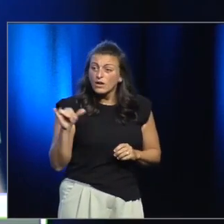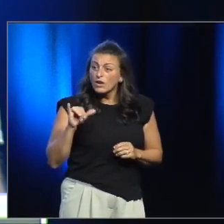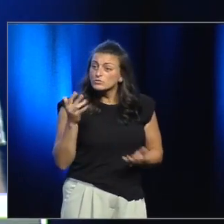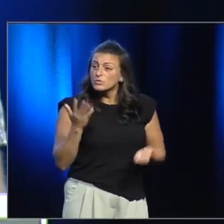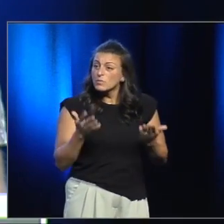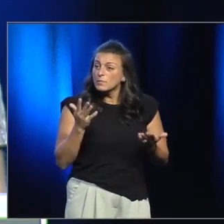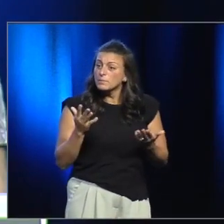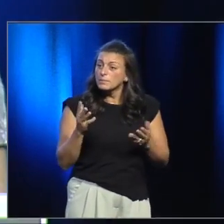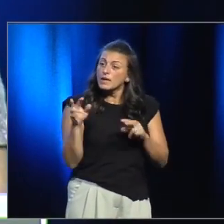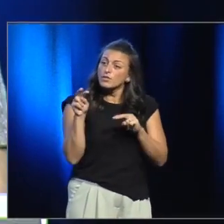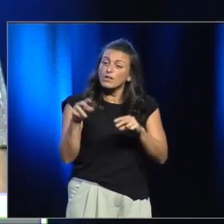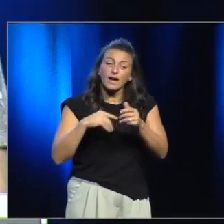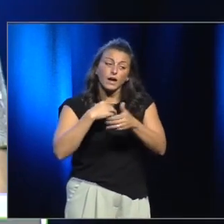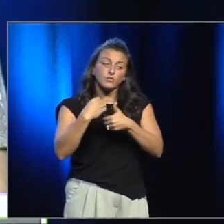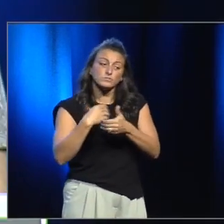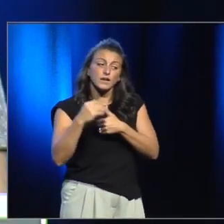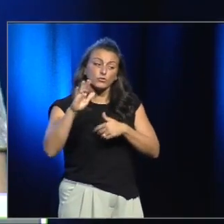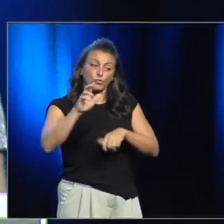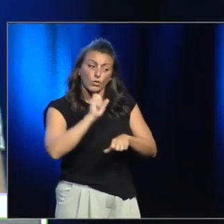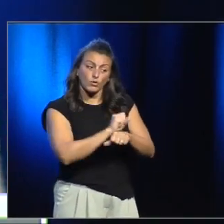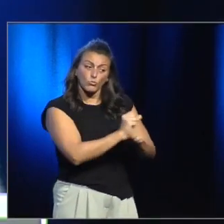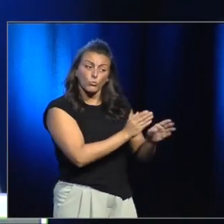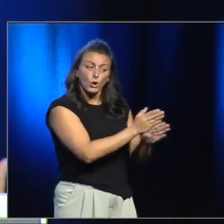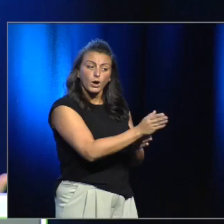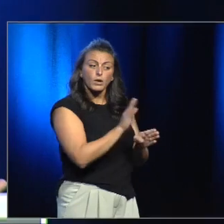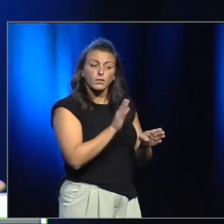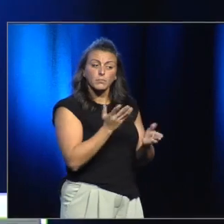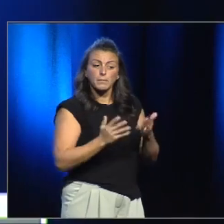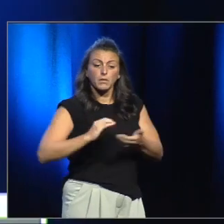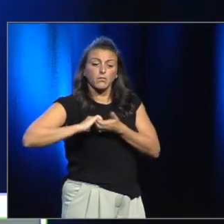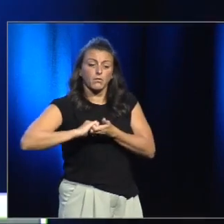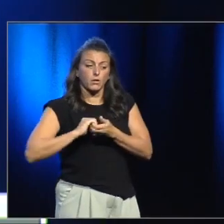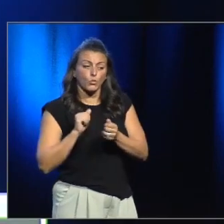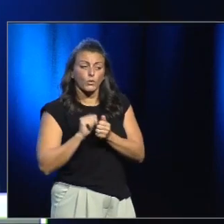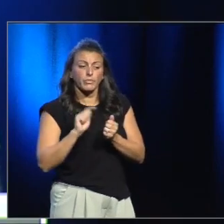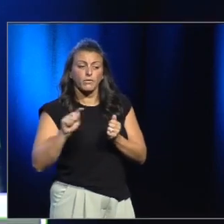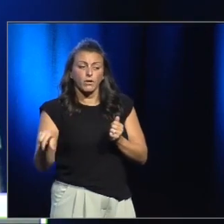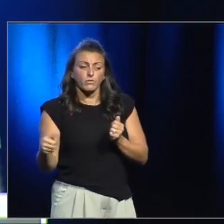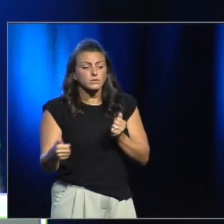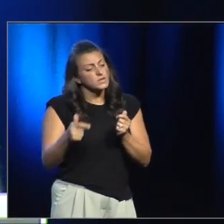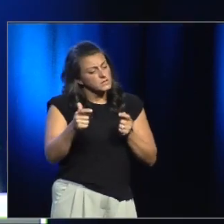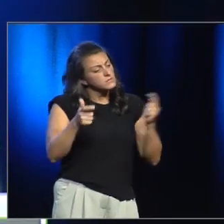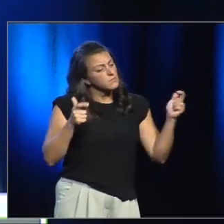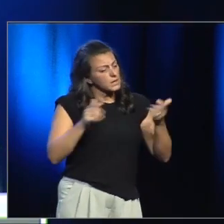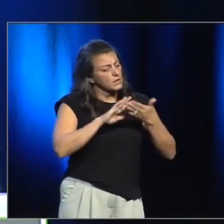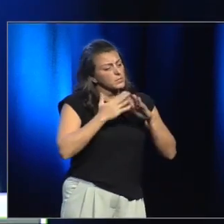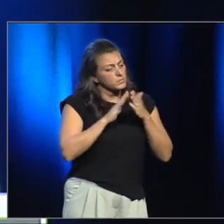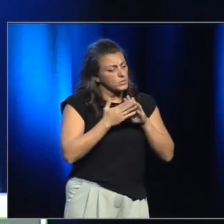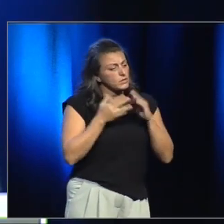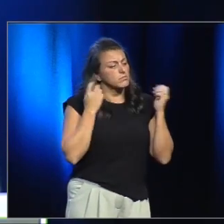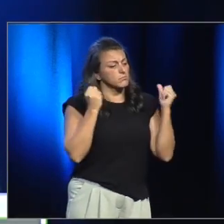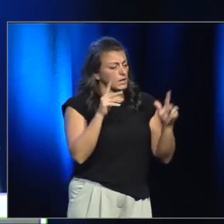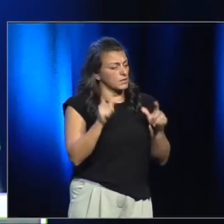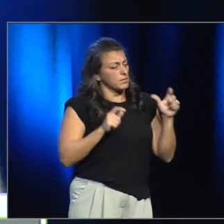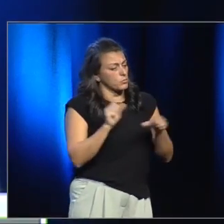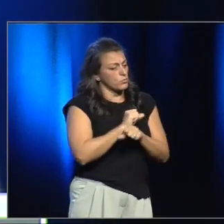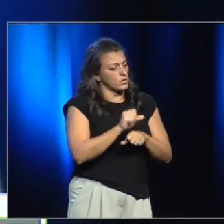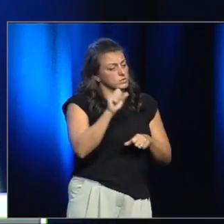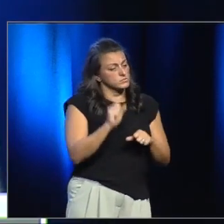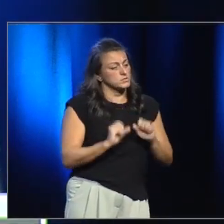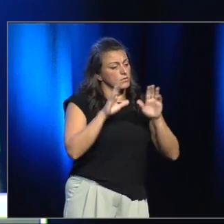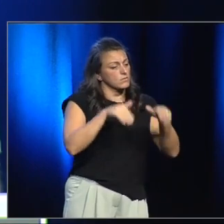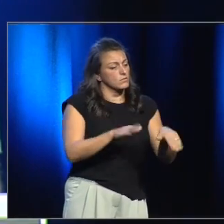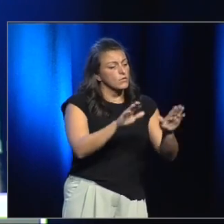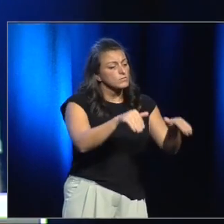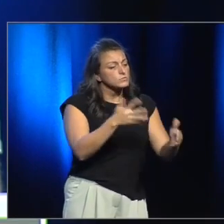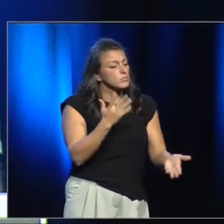own program to try and get things done. So we're a big community, and there's a lot of people working in the Southern Ocean, and so it's possible you can find